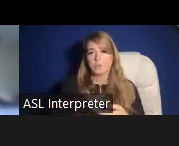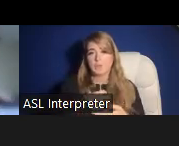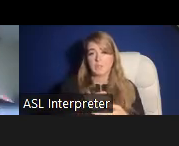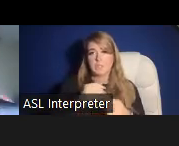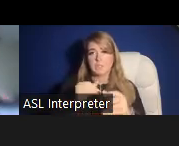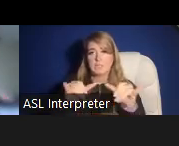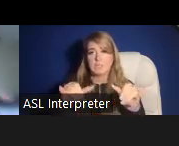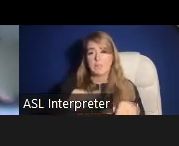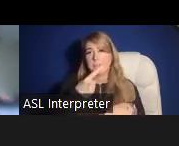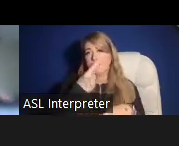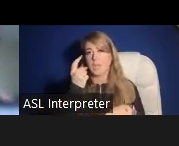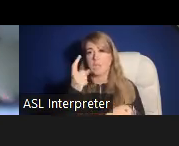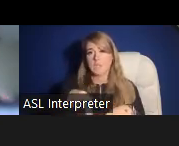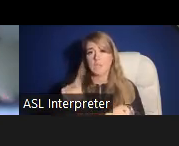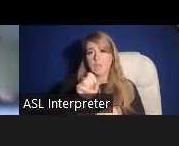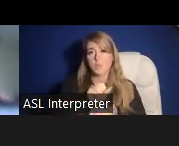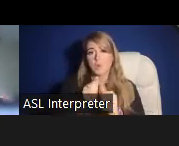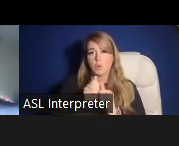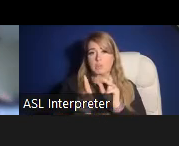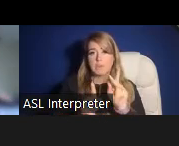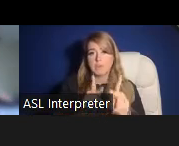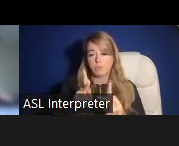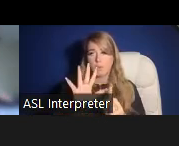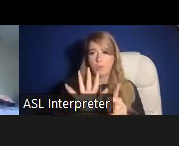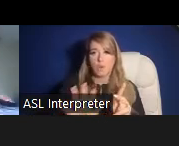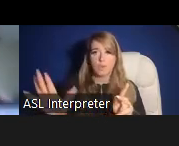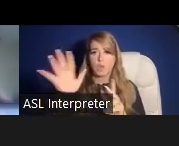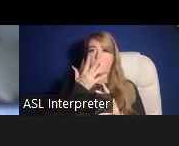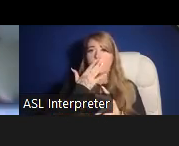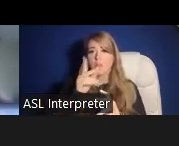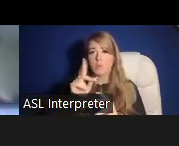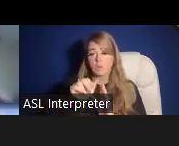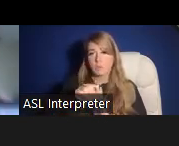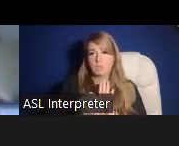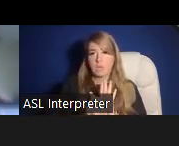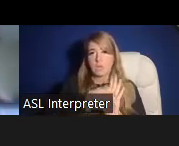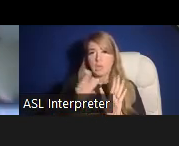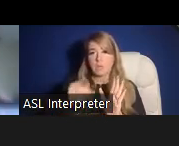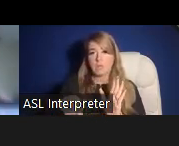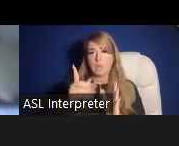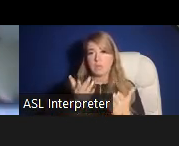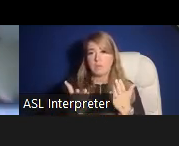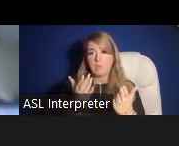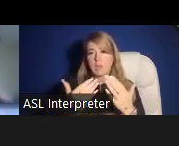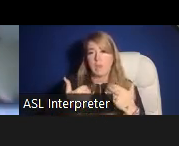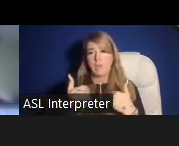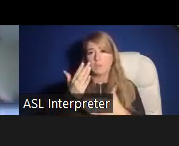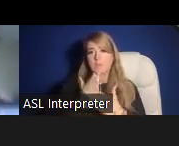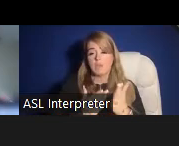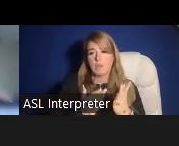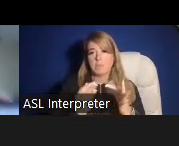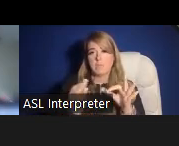systems, because they work with people throughout the state of Colorado. And so they might have some